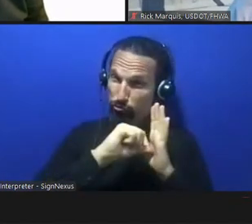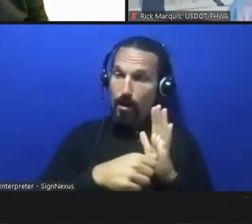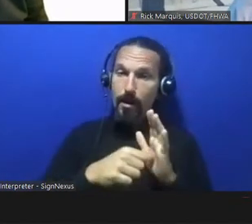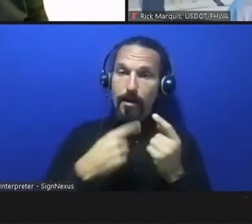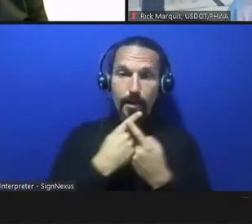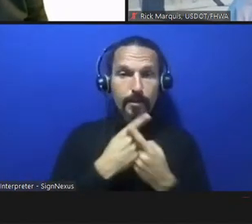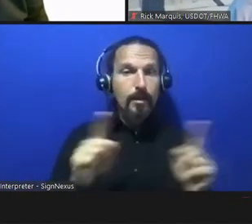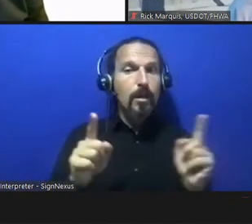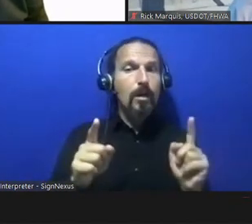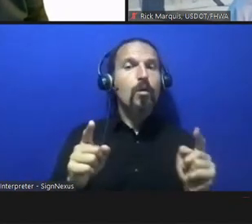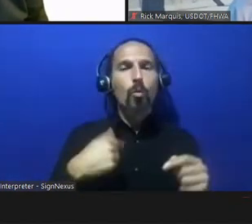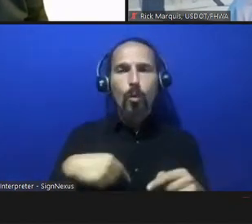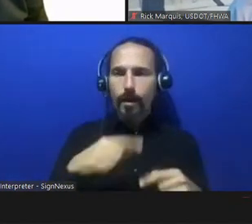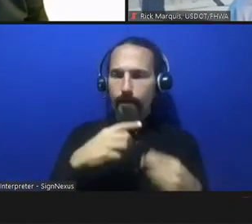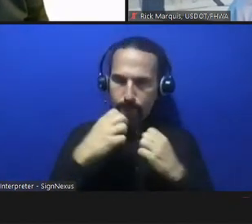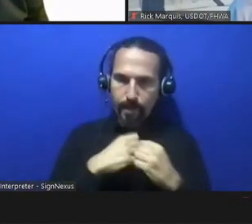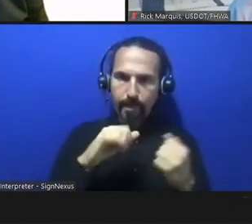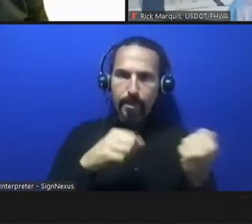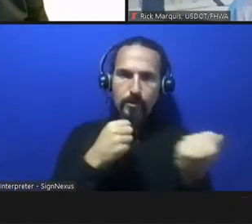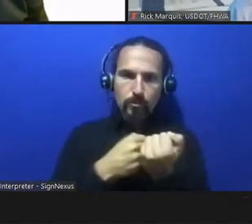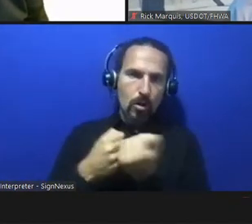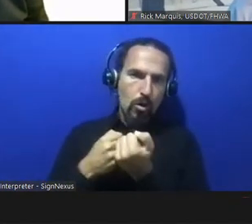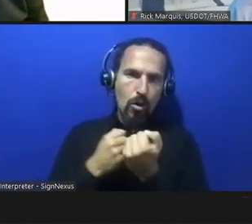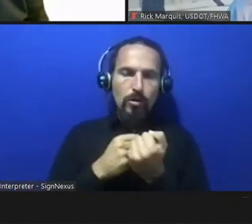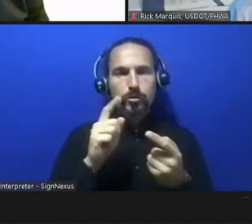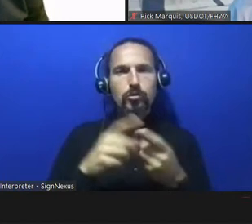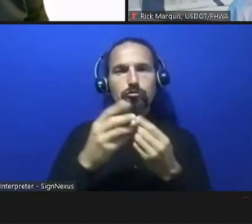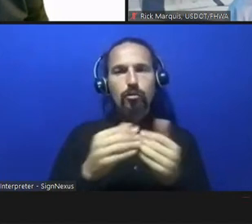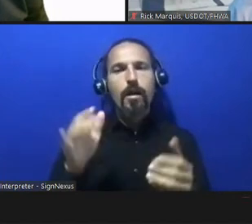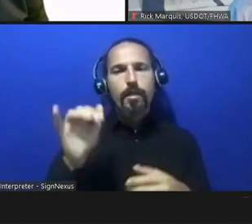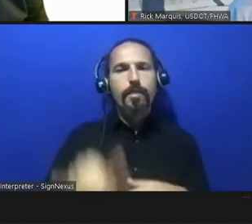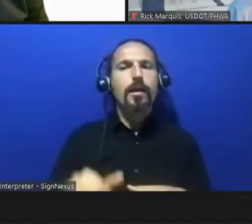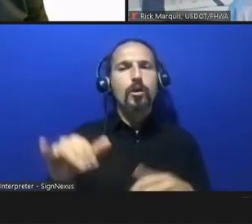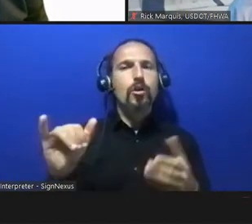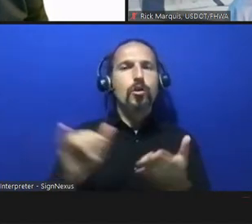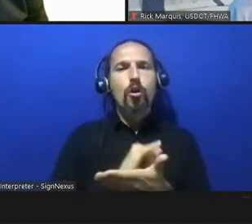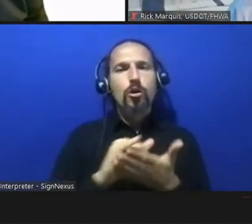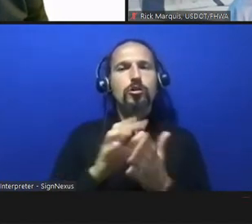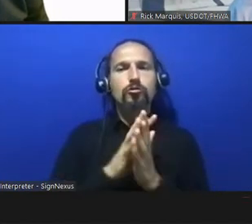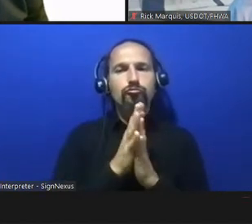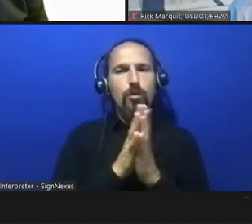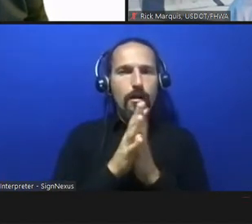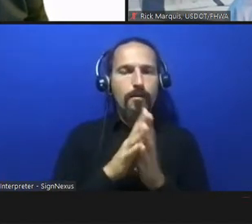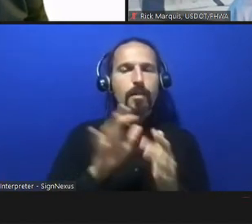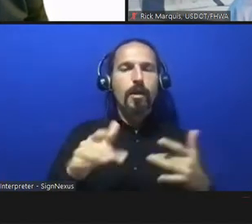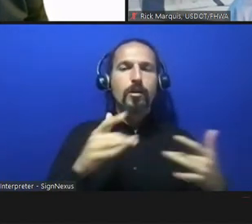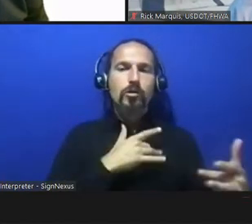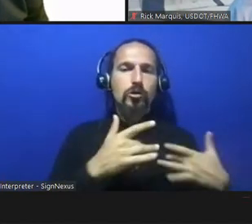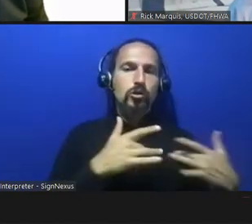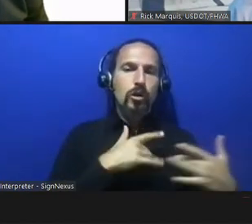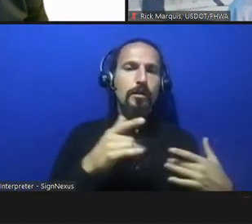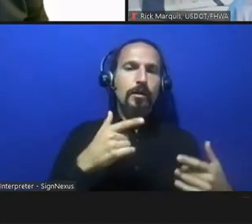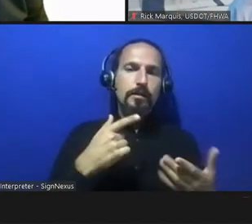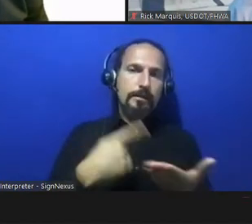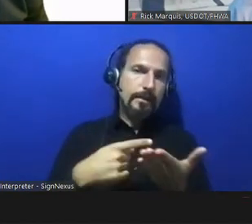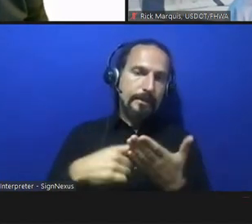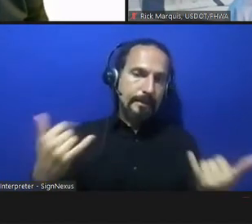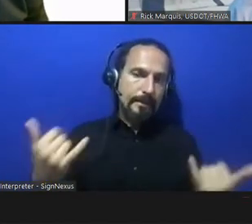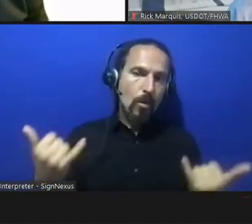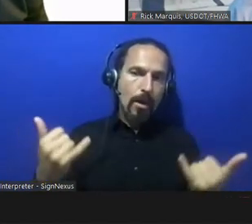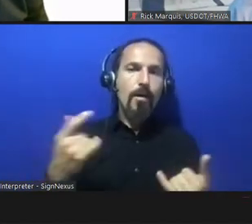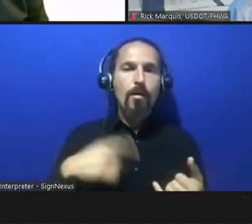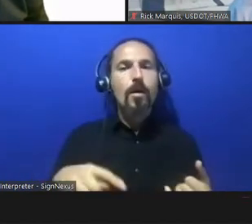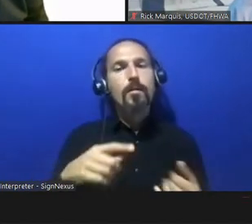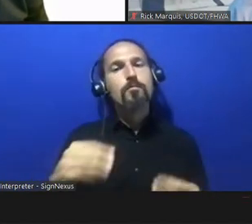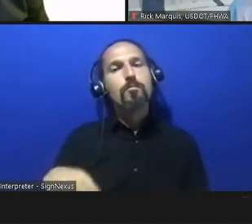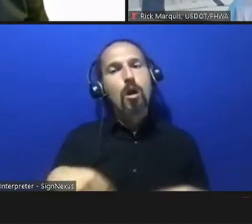start that we value the support the needs to address the new york traffic congestion concerns at issue here today as such we